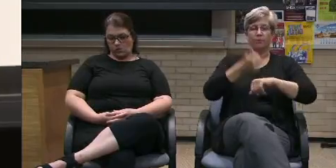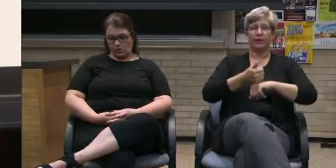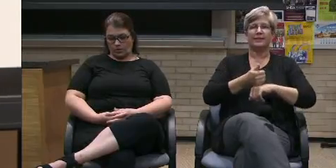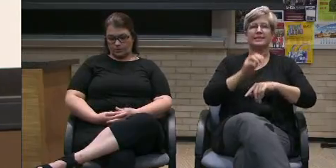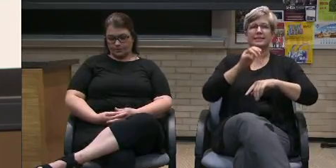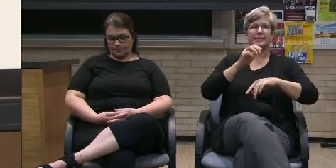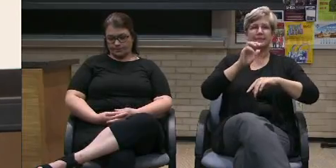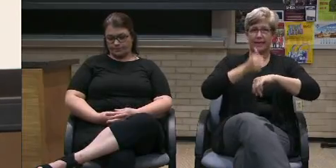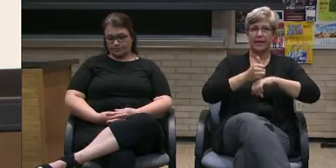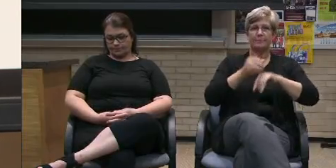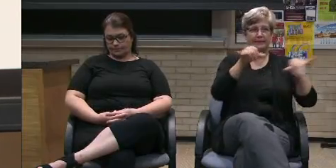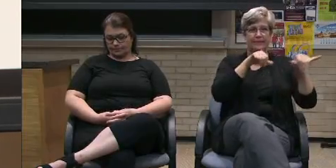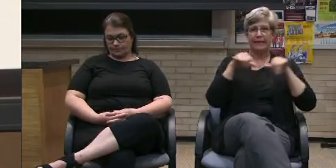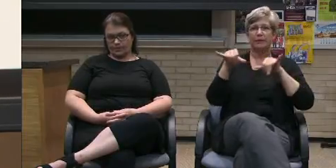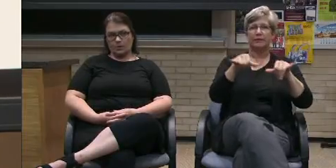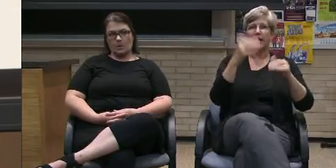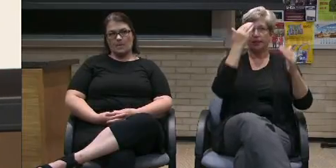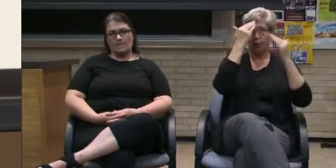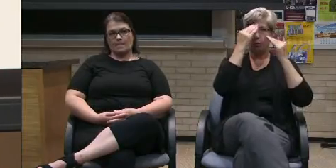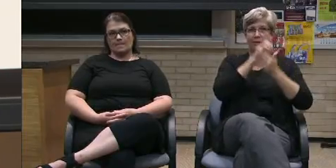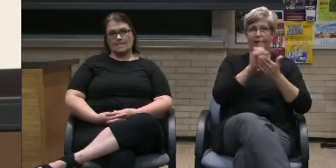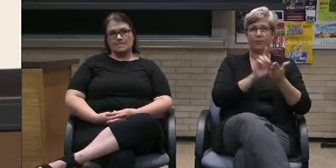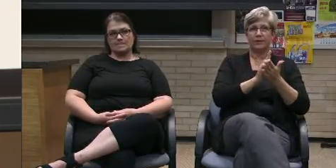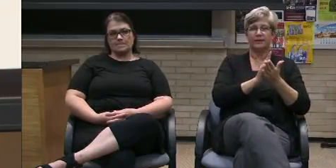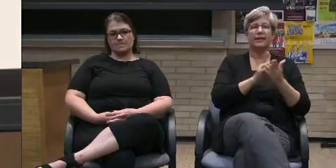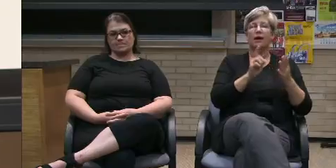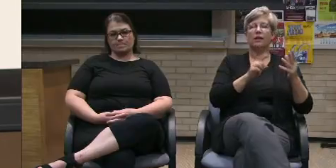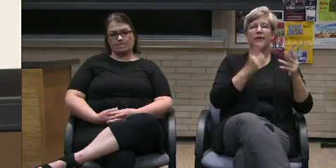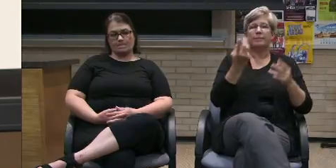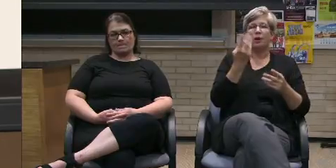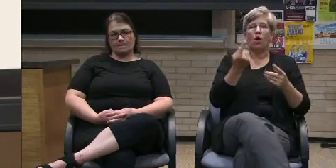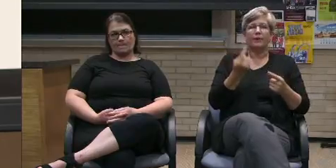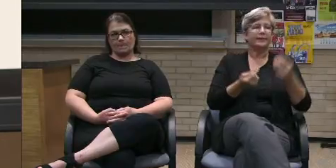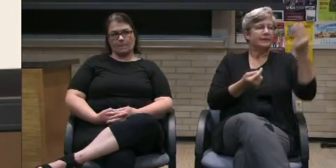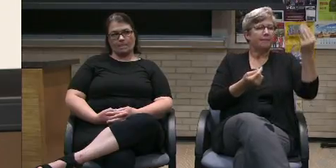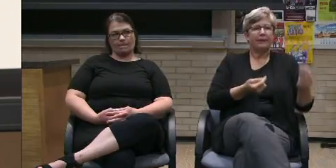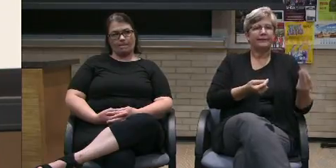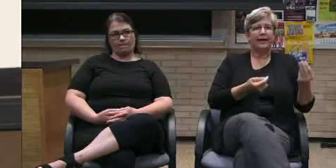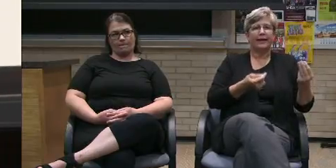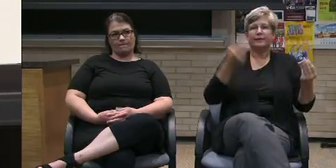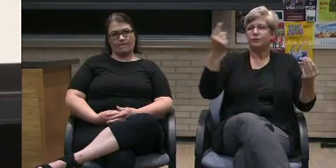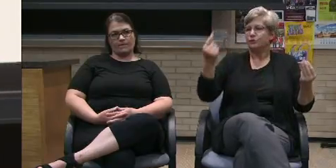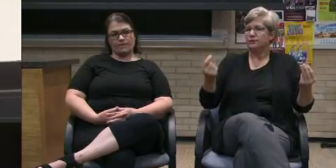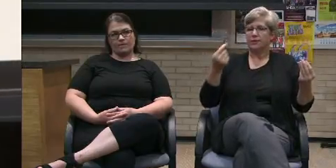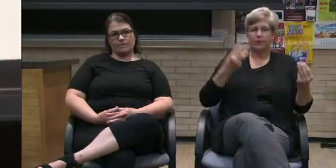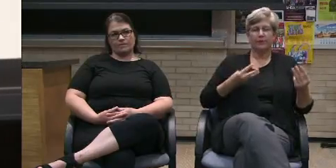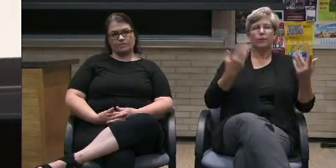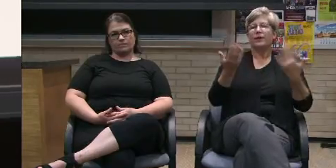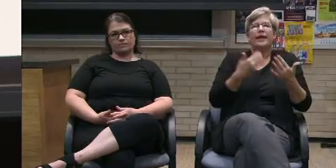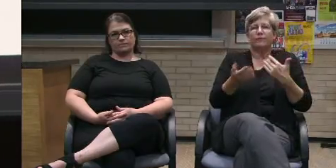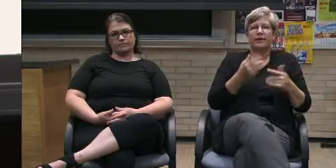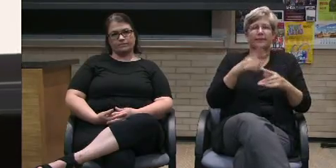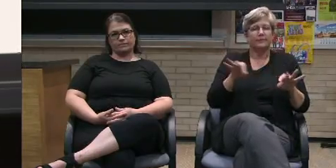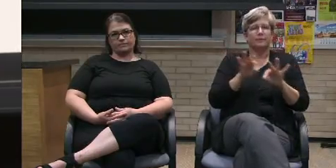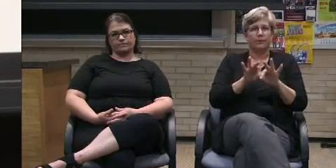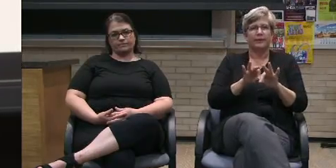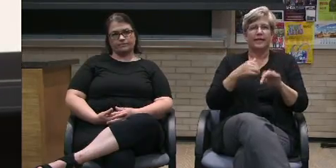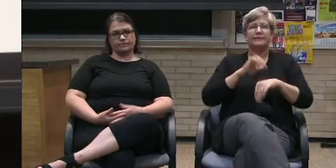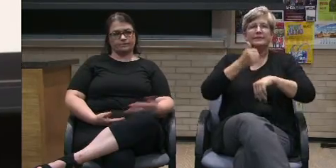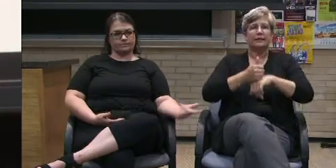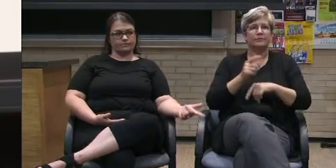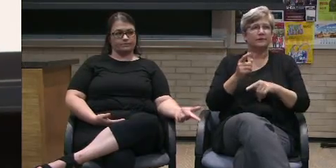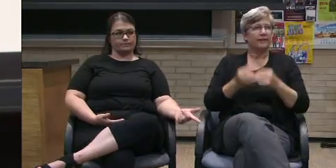knowable. This is when I am planning to be here. I'm always Monday and Tuesday mornings or whatever. Because I think that's important. One